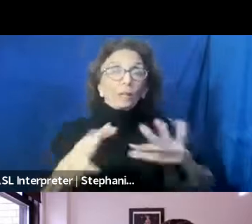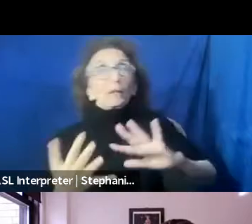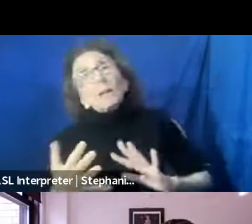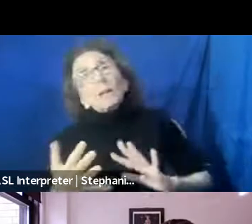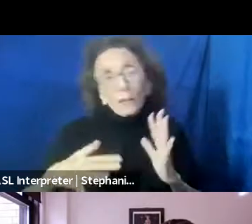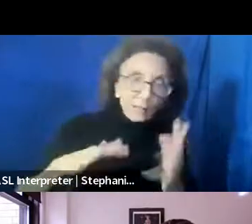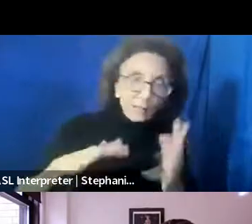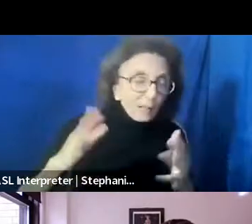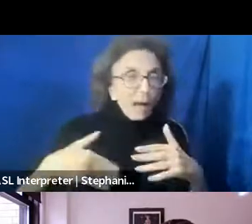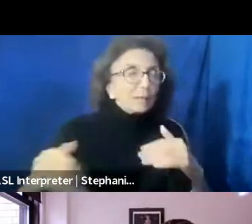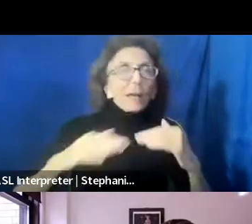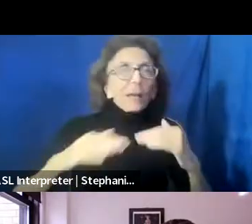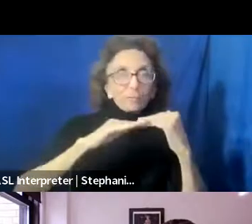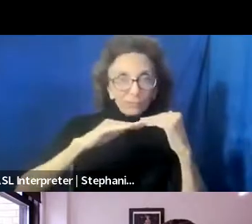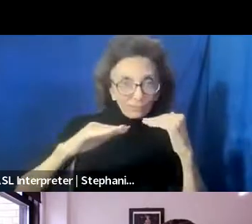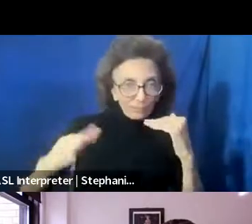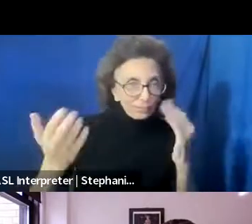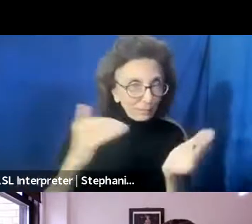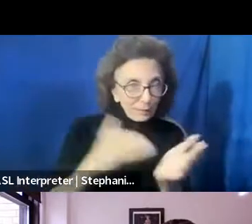But